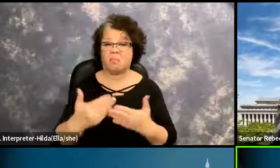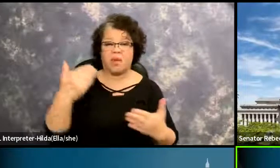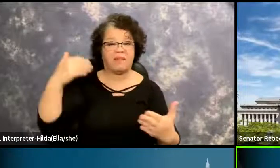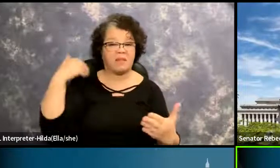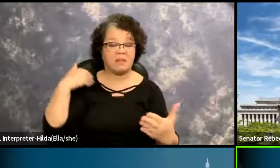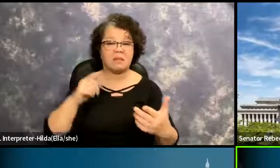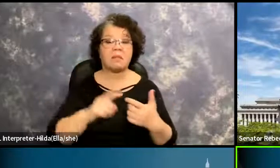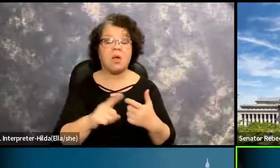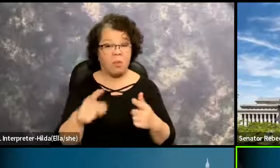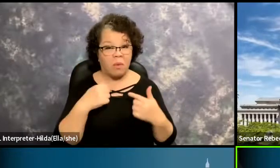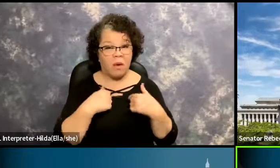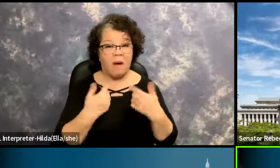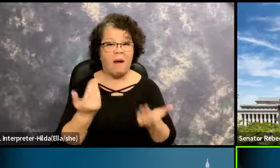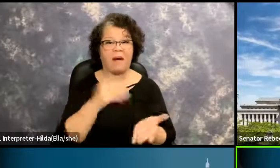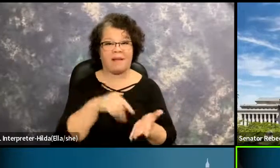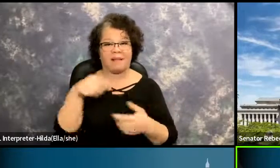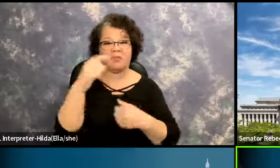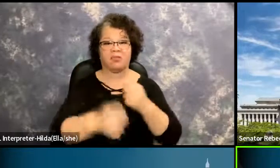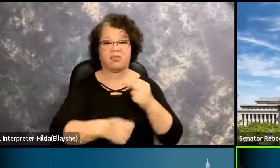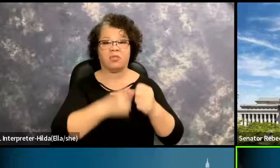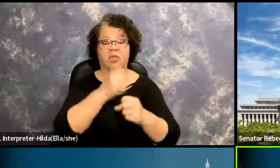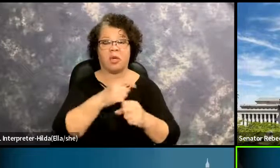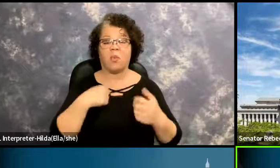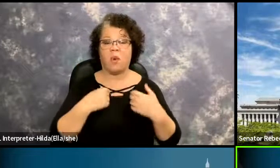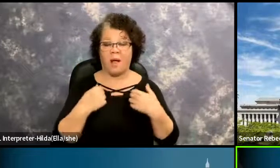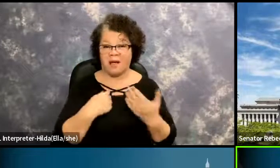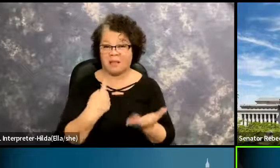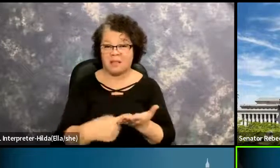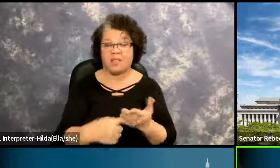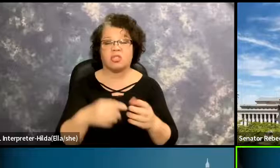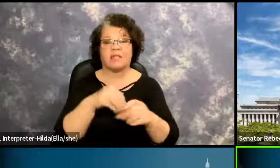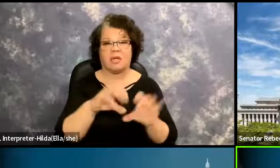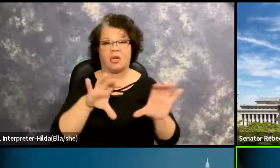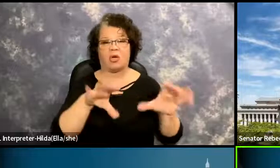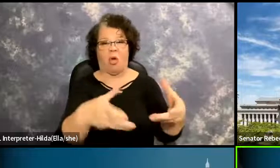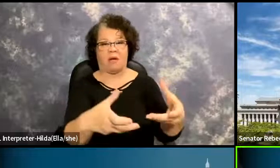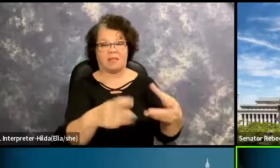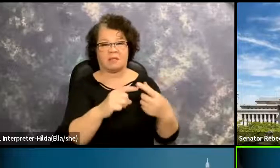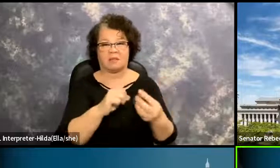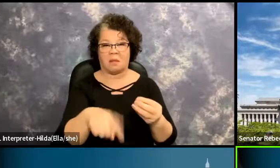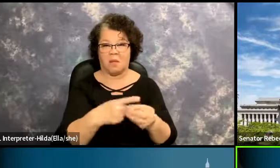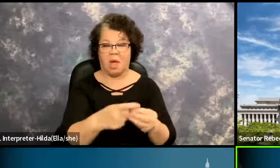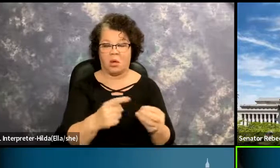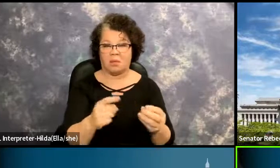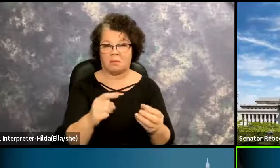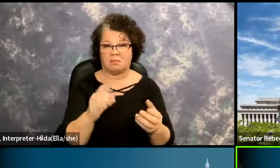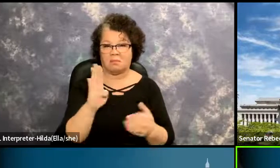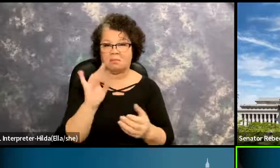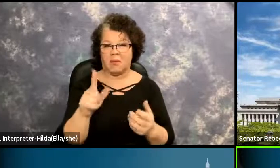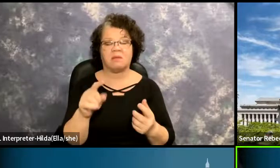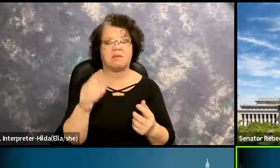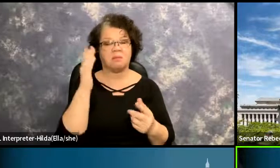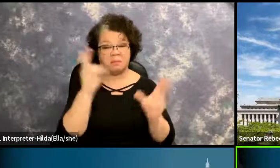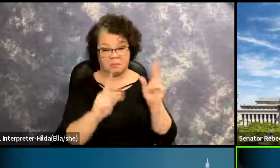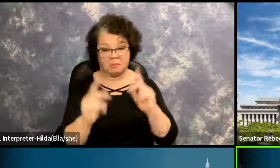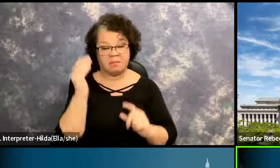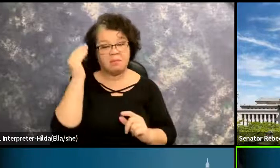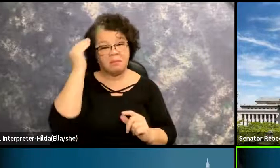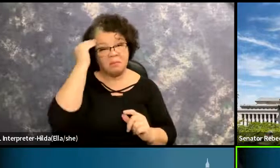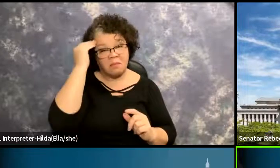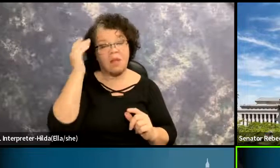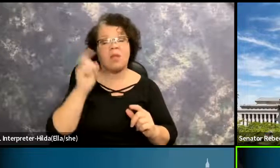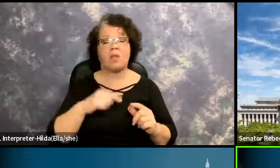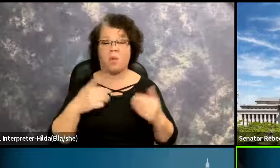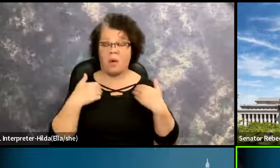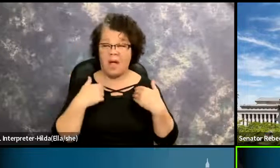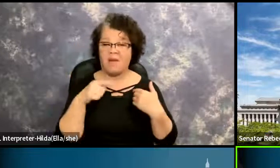the opportunity to have discussions in caucus about the bill. Certainly, I know folks are aware that we are having this conversation in